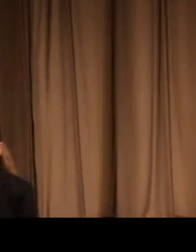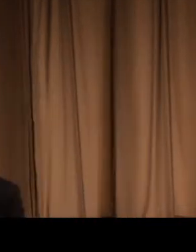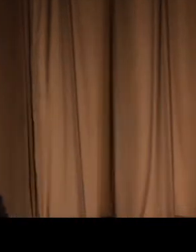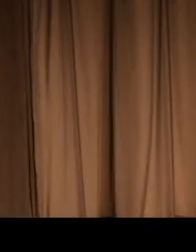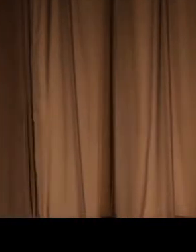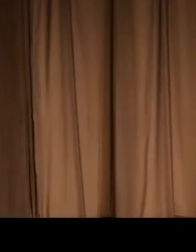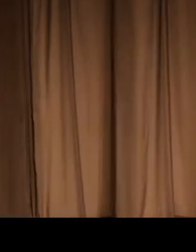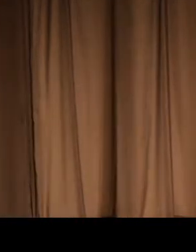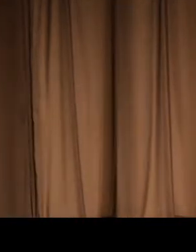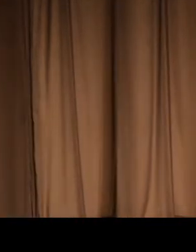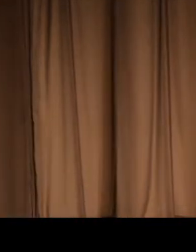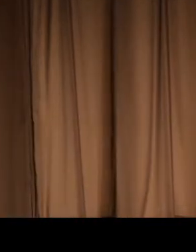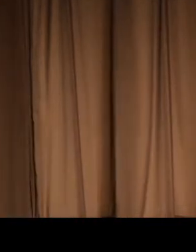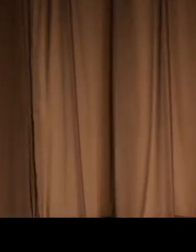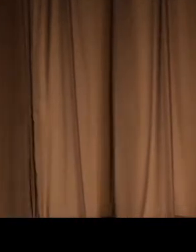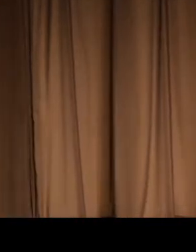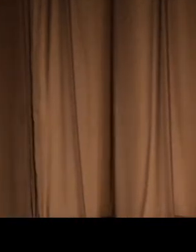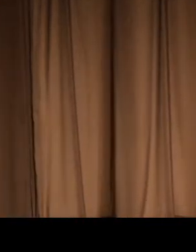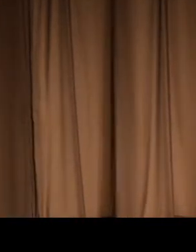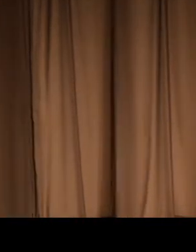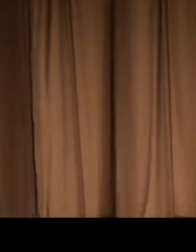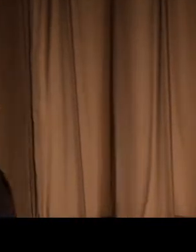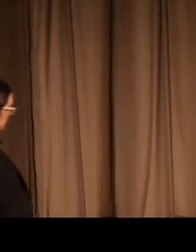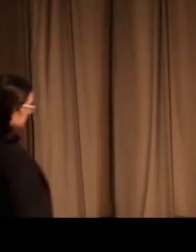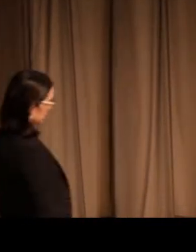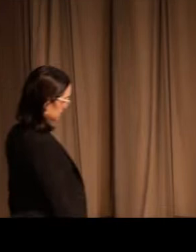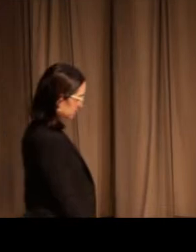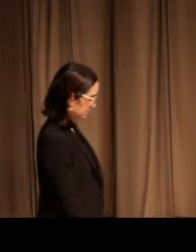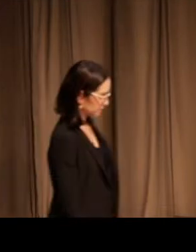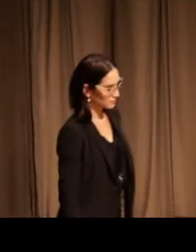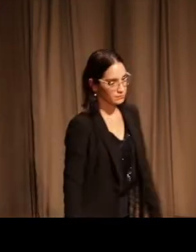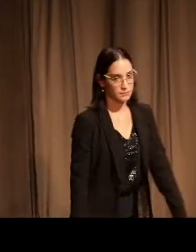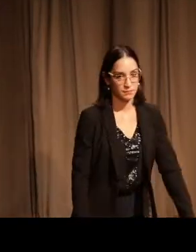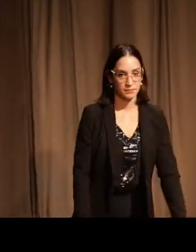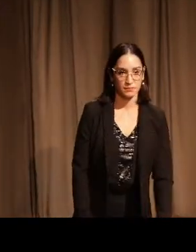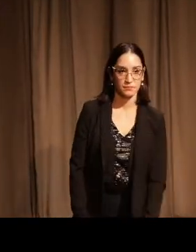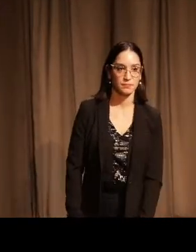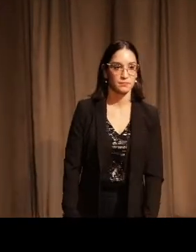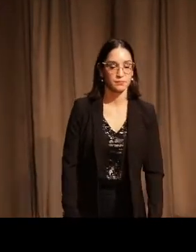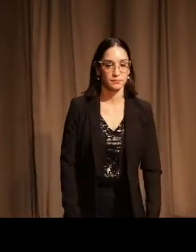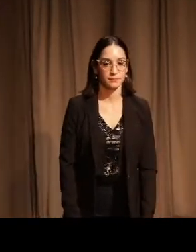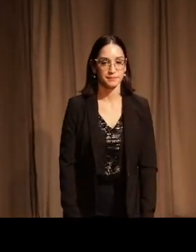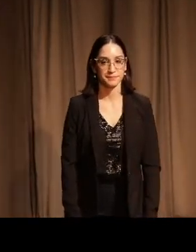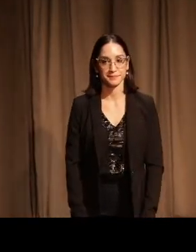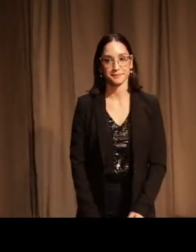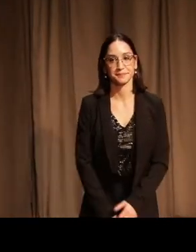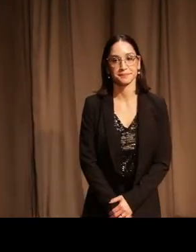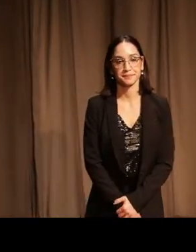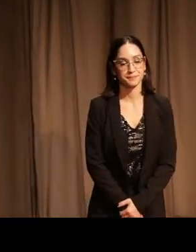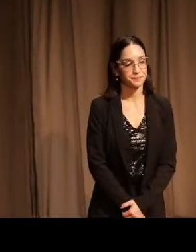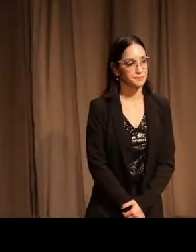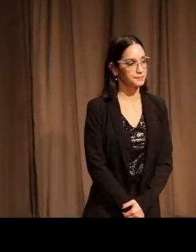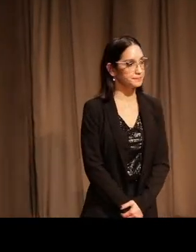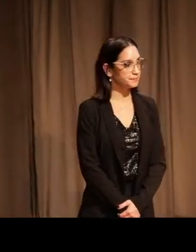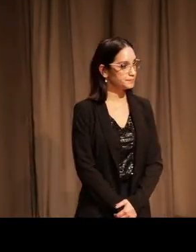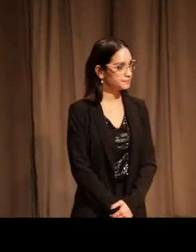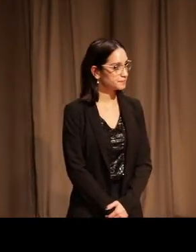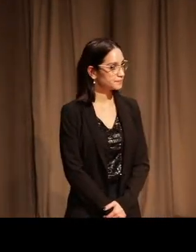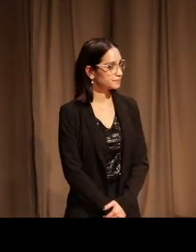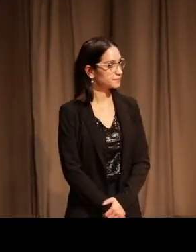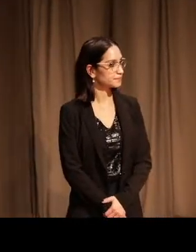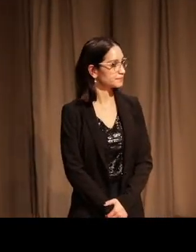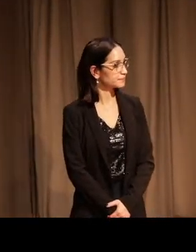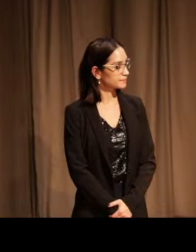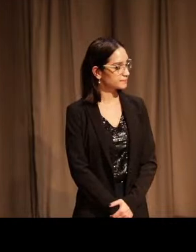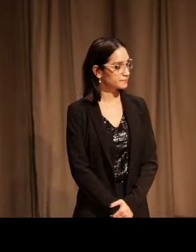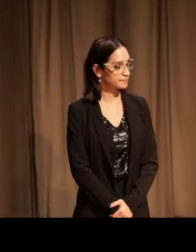quer falar como você se coloca assim no lugar de artista, mas com essas histórias e nessas